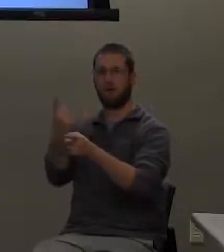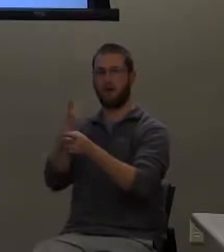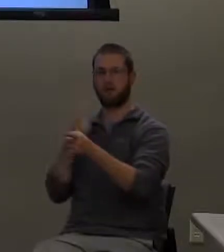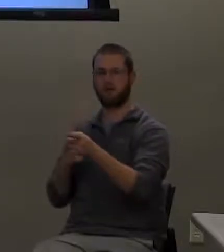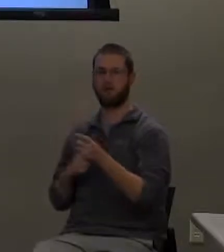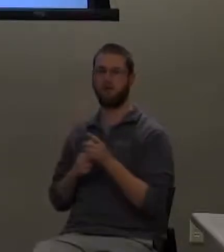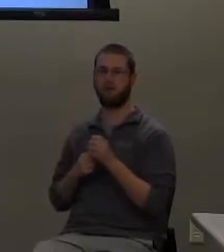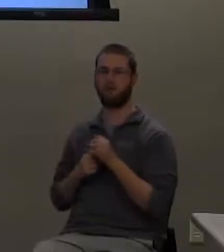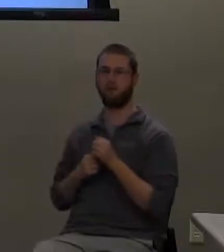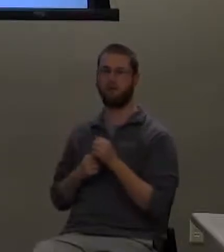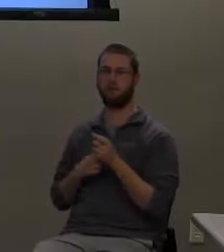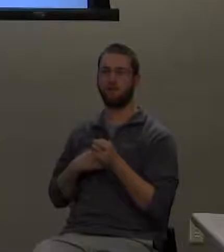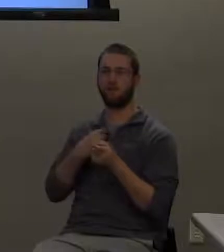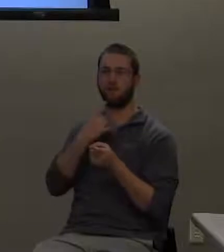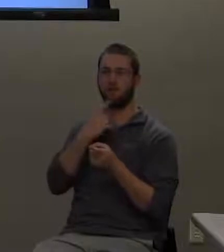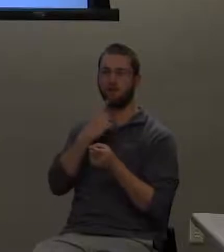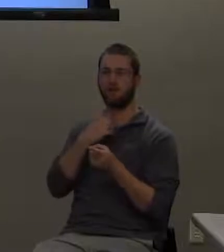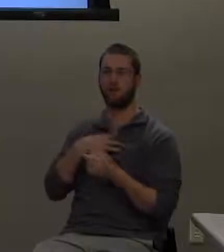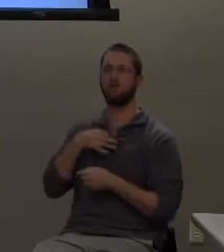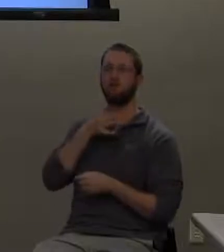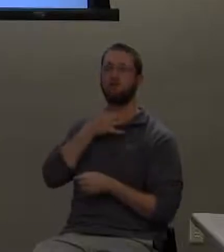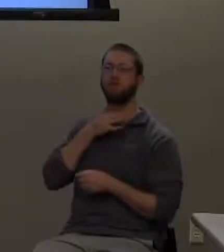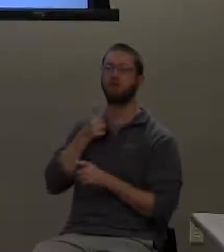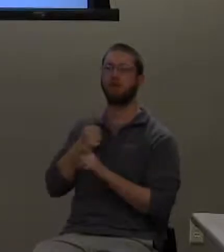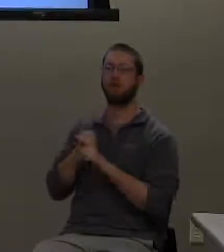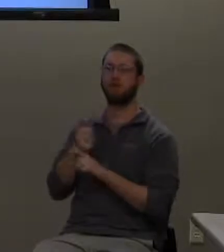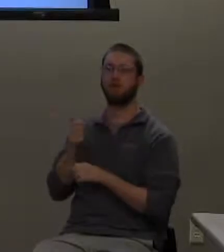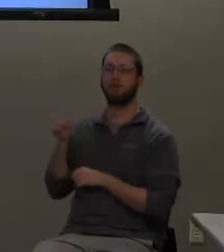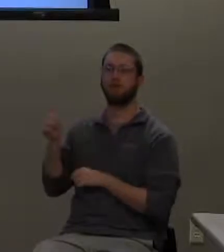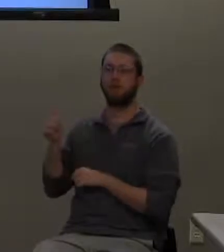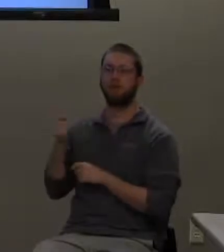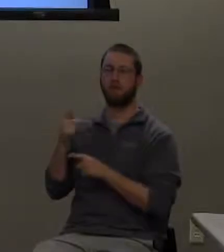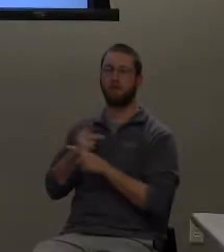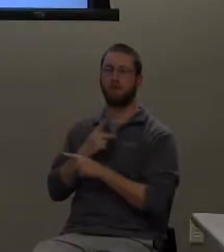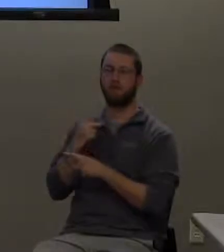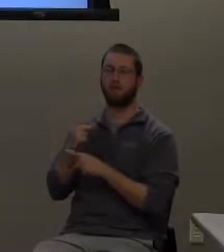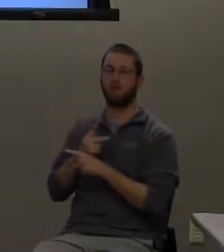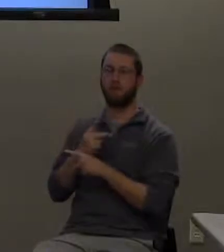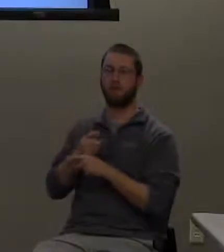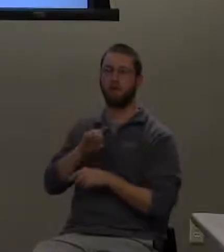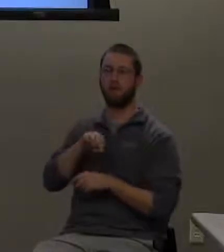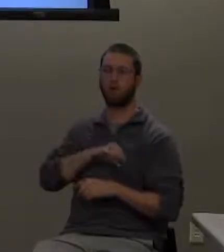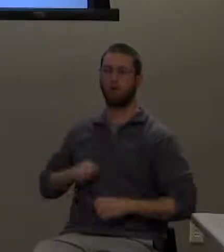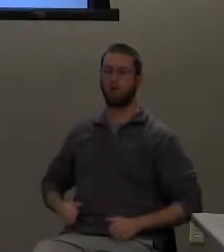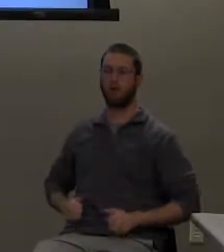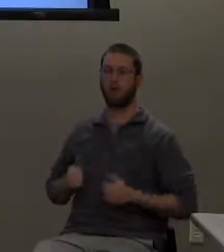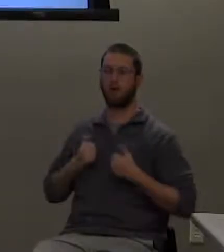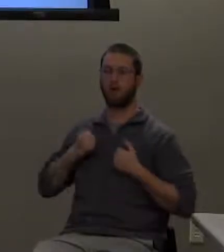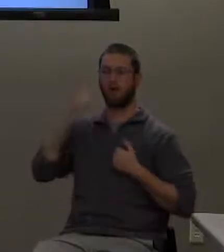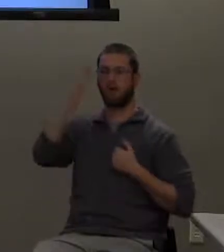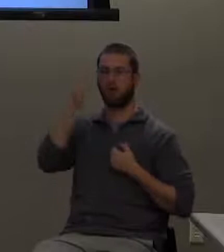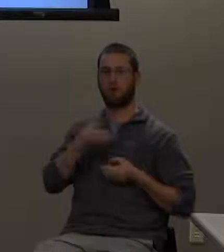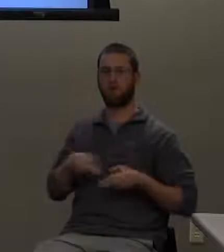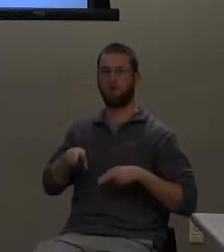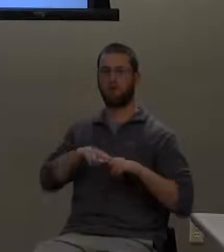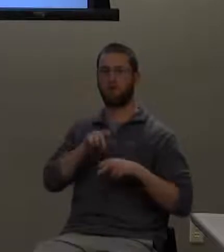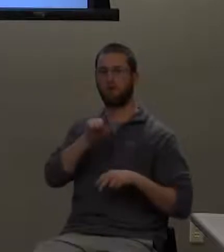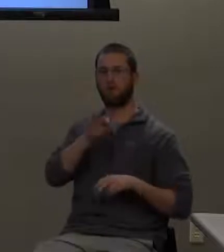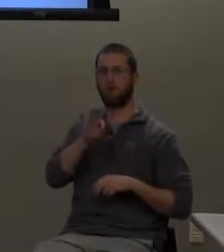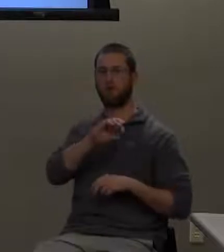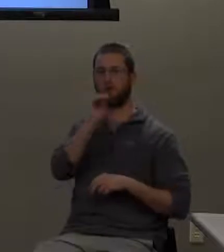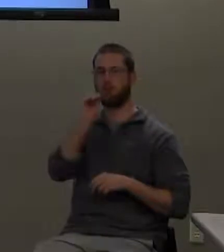I'm just wondering how you figure, take for example, quality-wise, how come it's increased